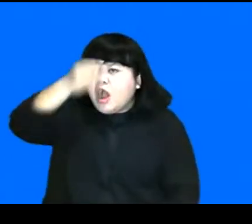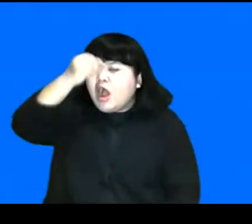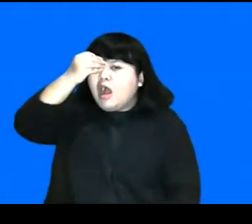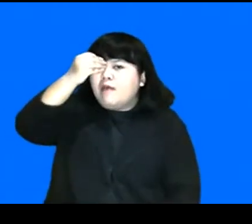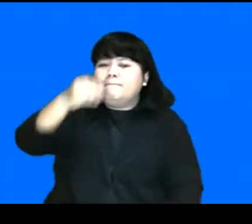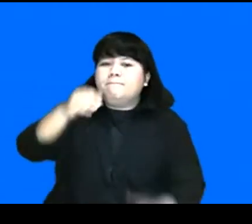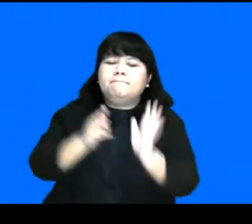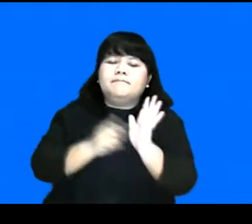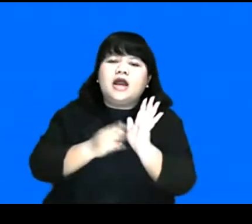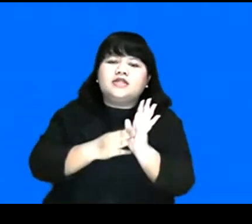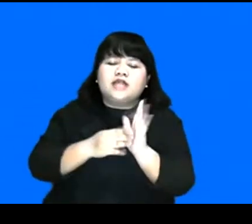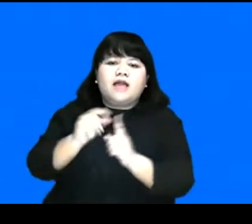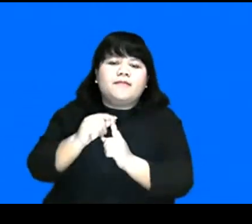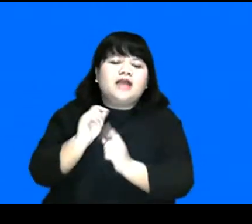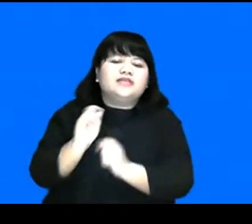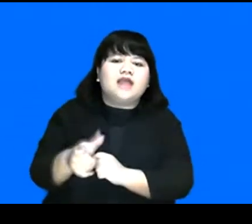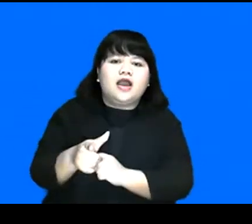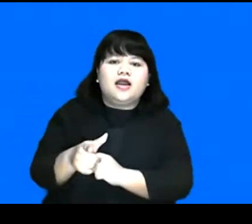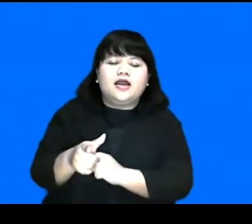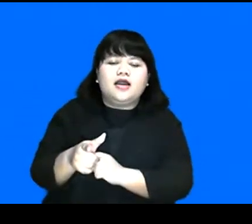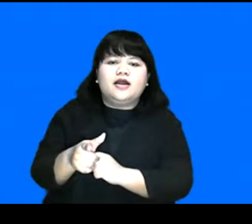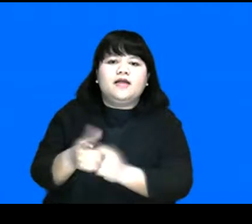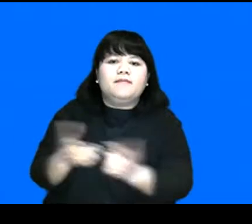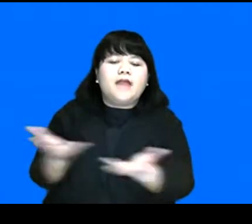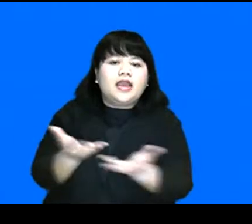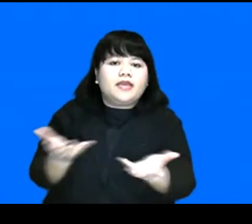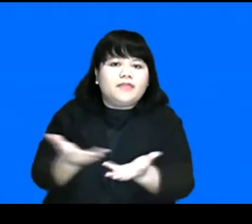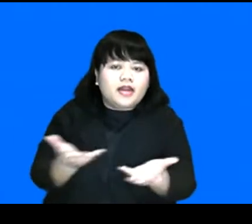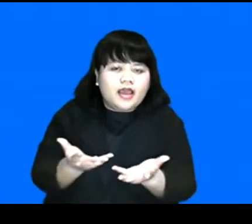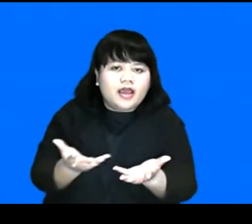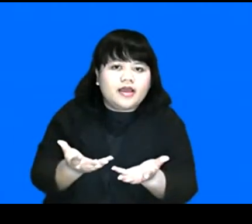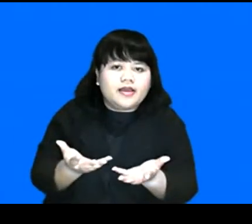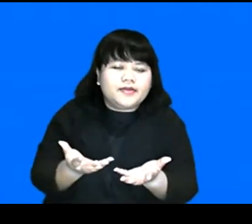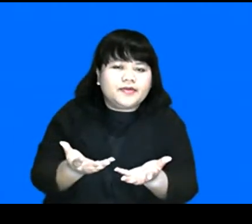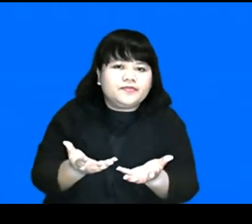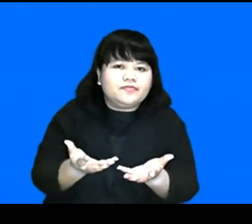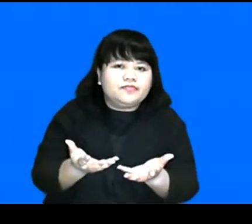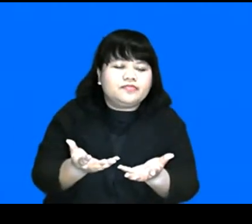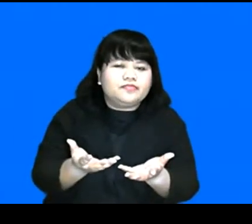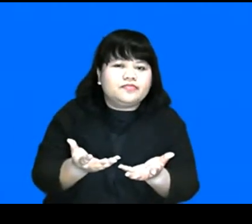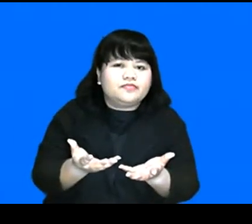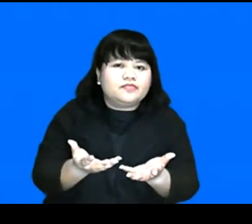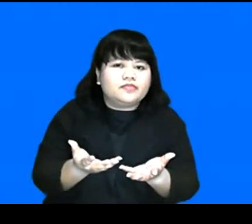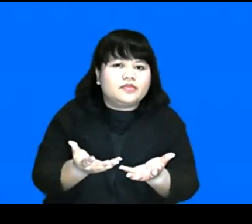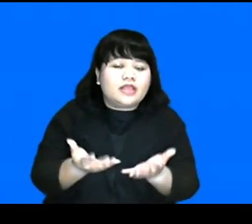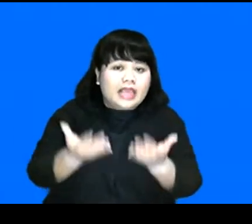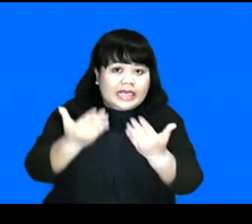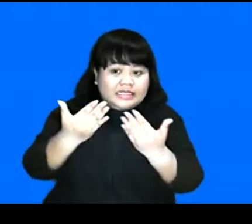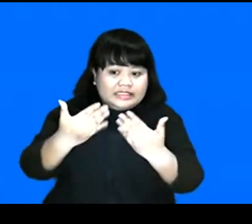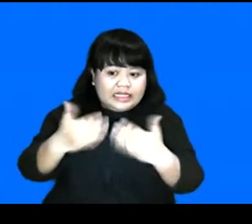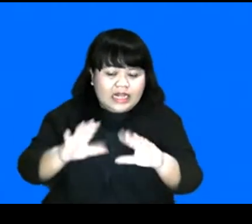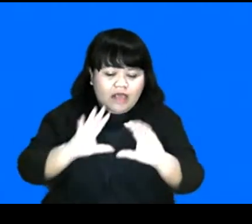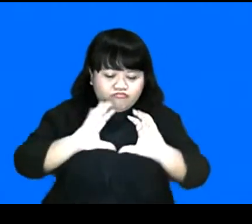course, to make the post-pandemic era a more accountable era.